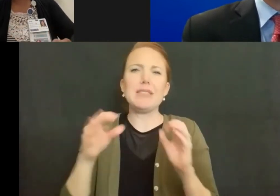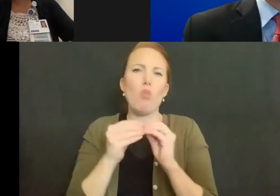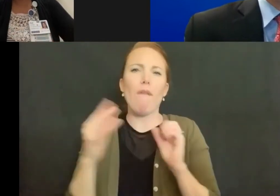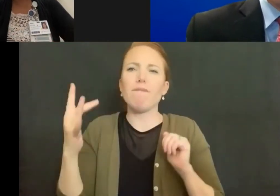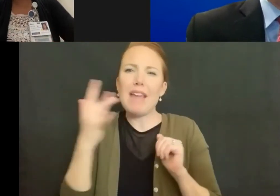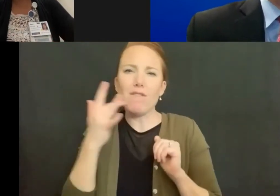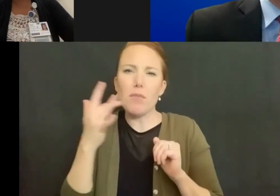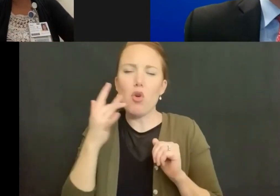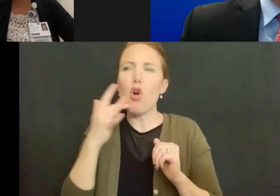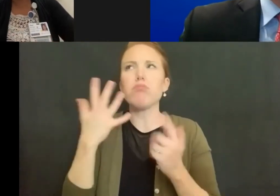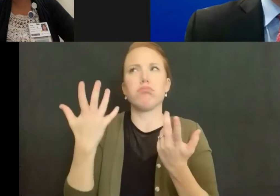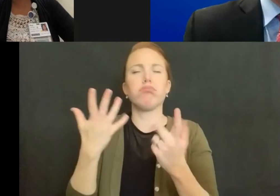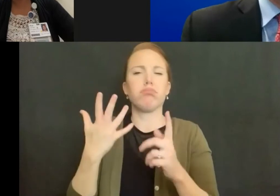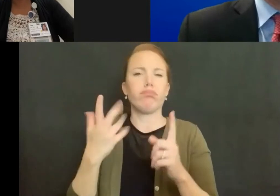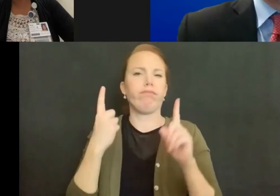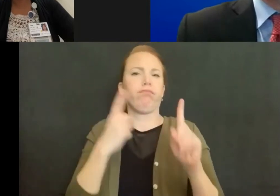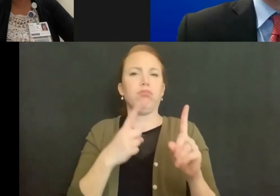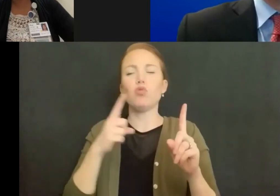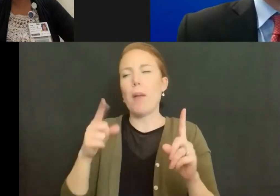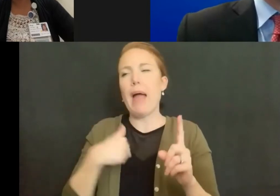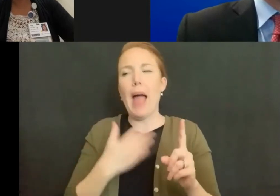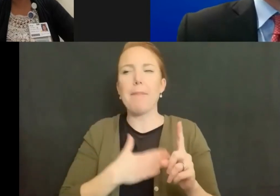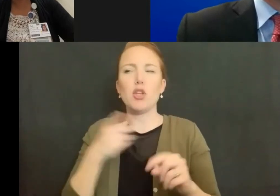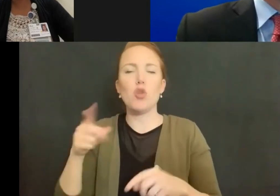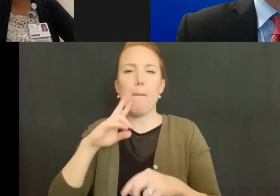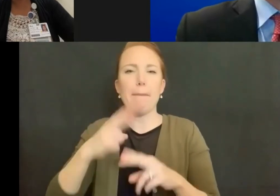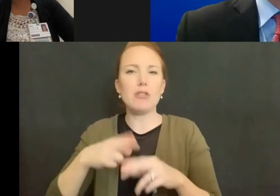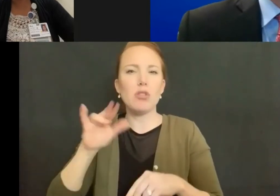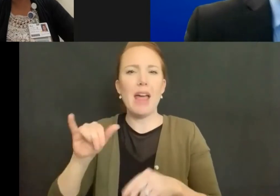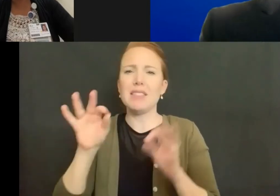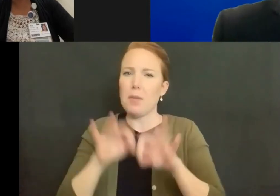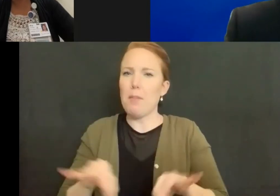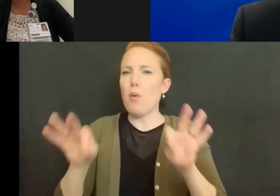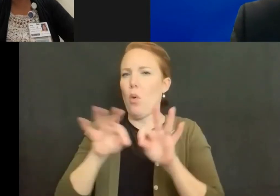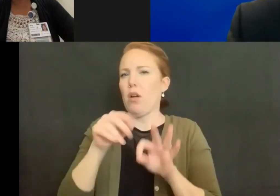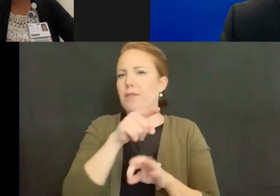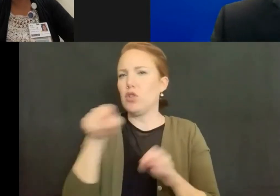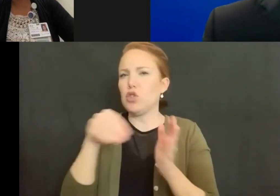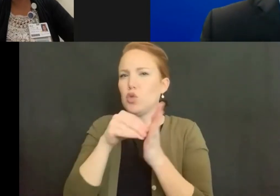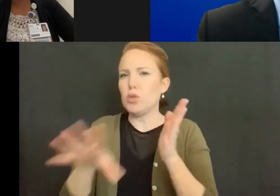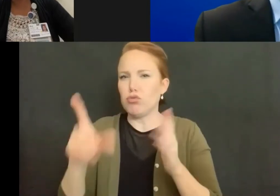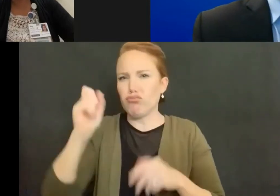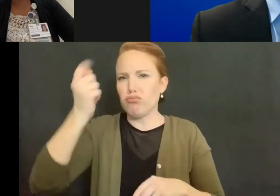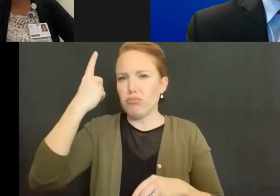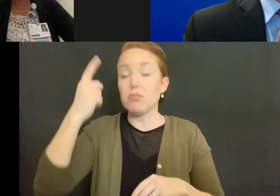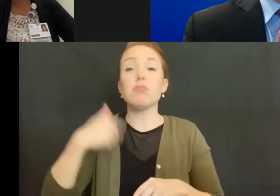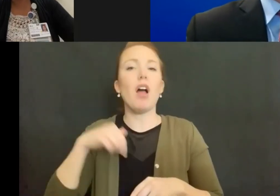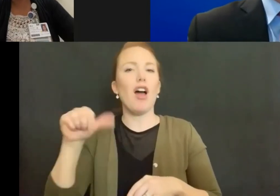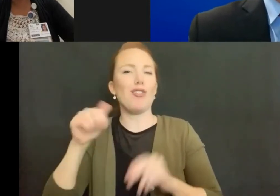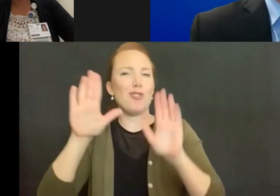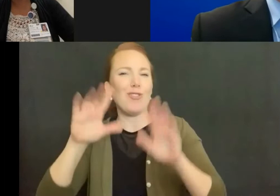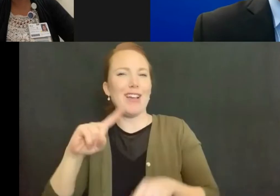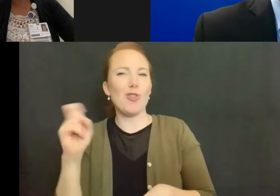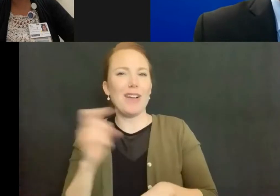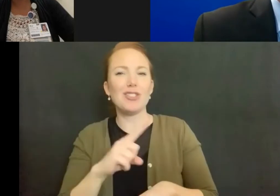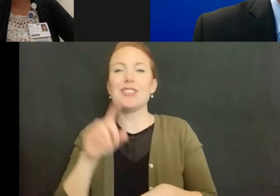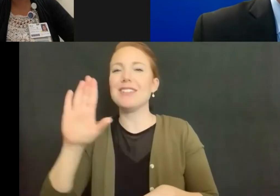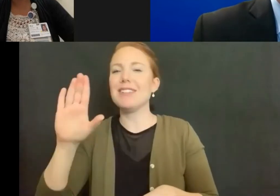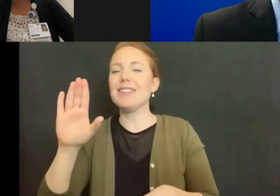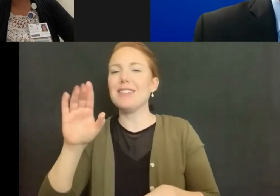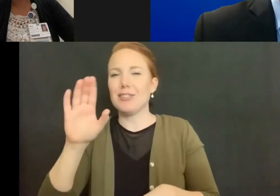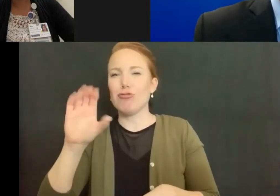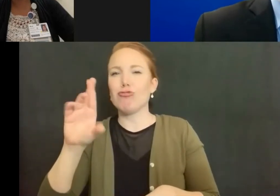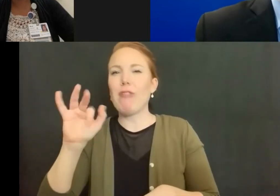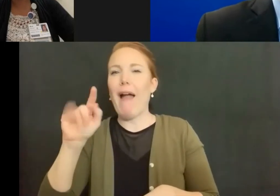you said that here. That's important for the students to understand. Another great question. Thank you again, Joseph Kraft. What do you